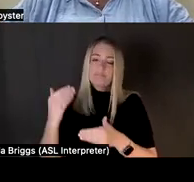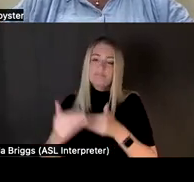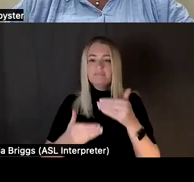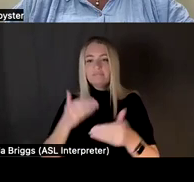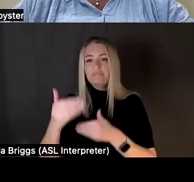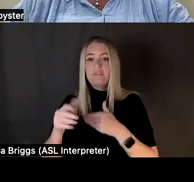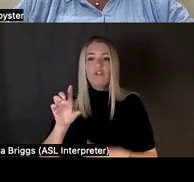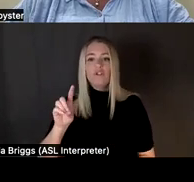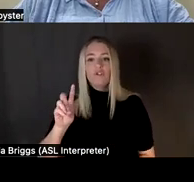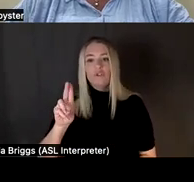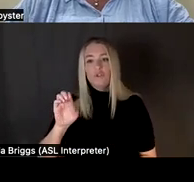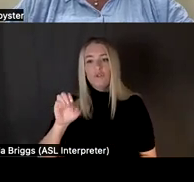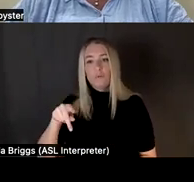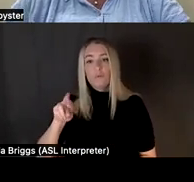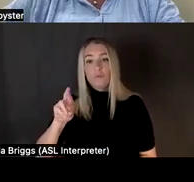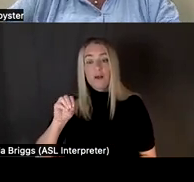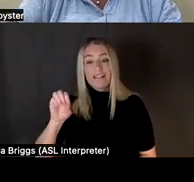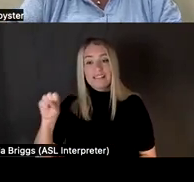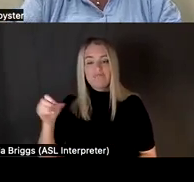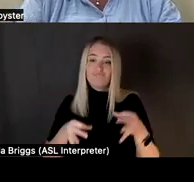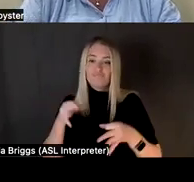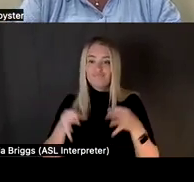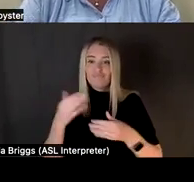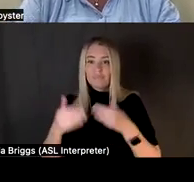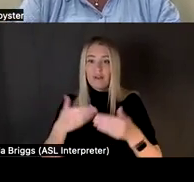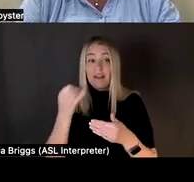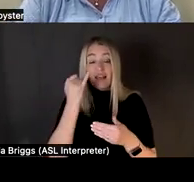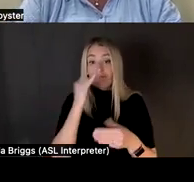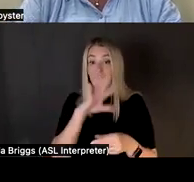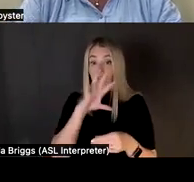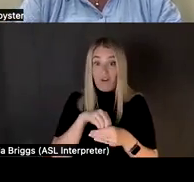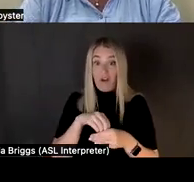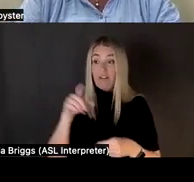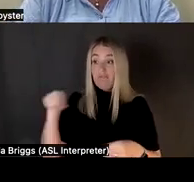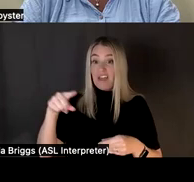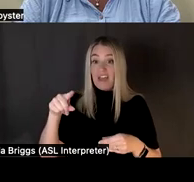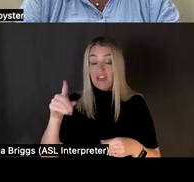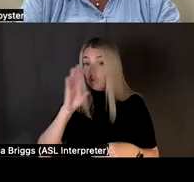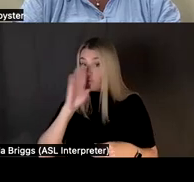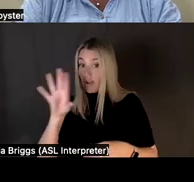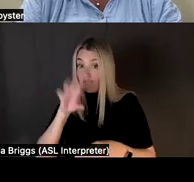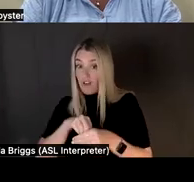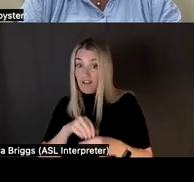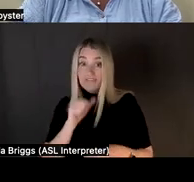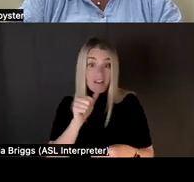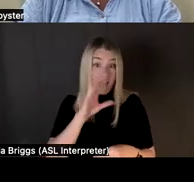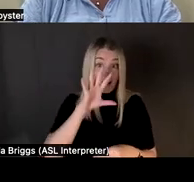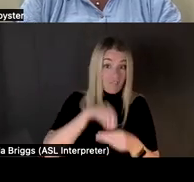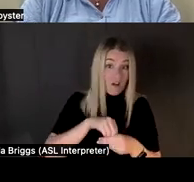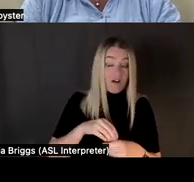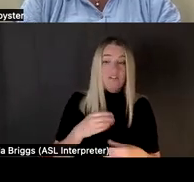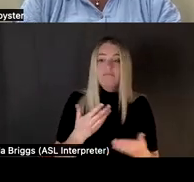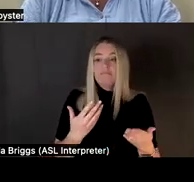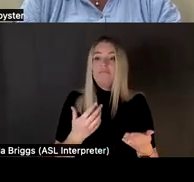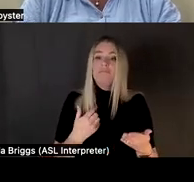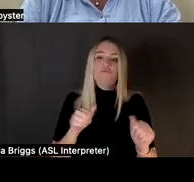process. Everyone that's involved, whether they're directly involved, indirectly involved, we try to inform